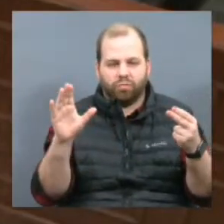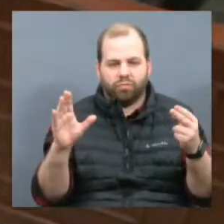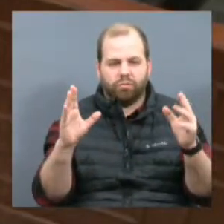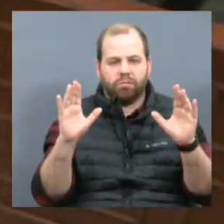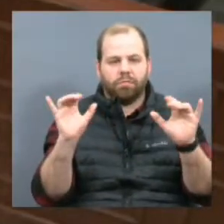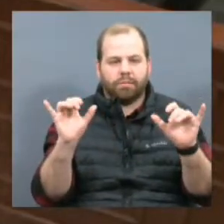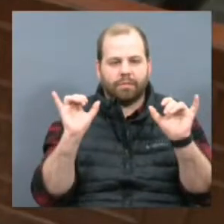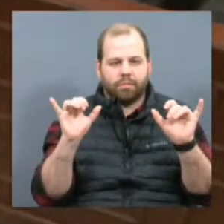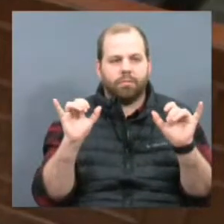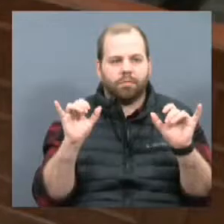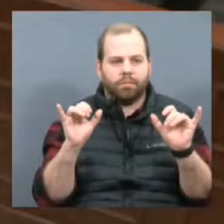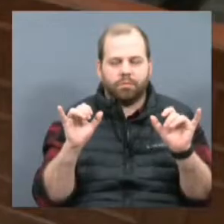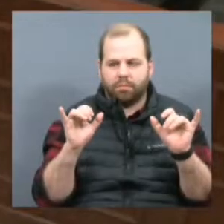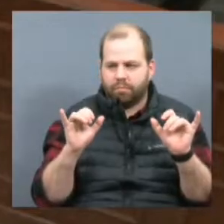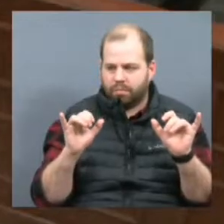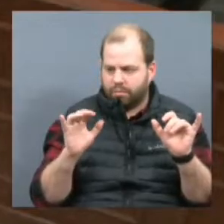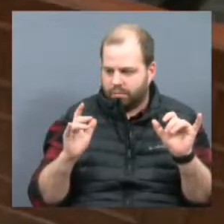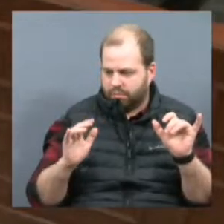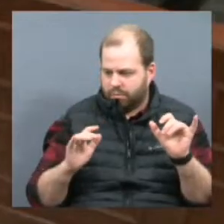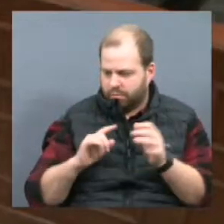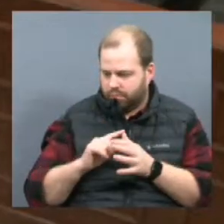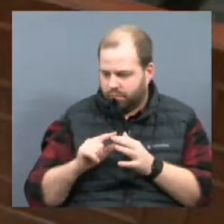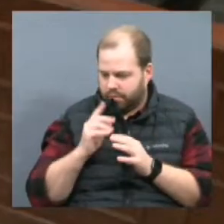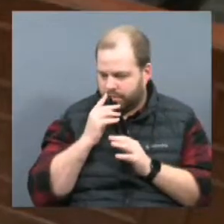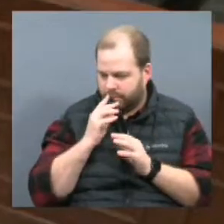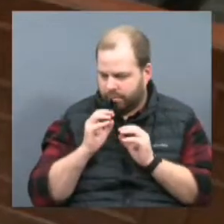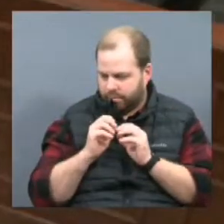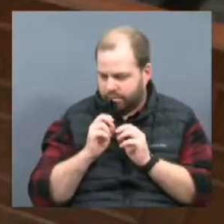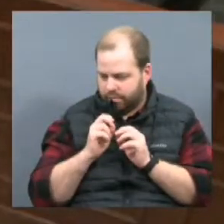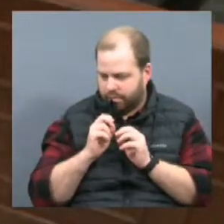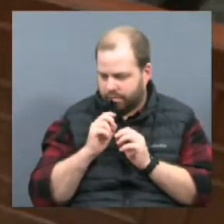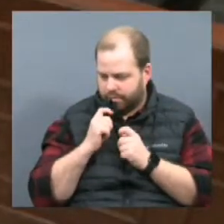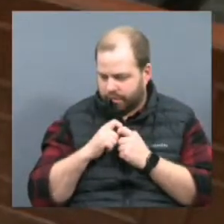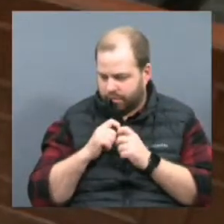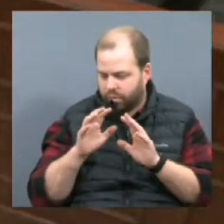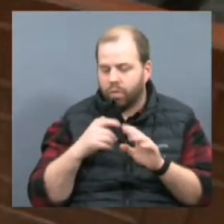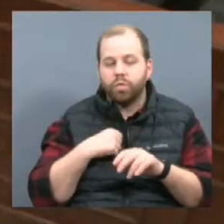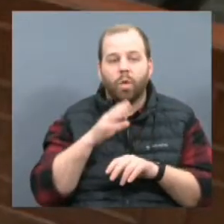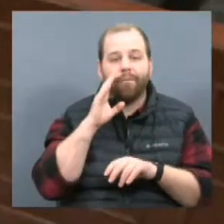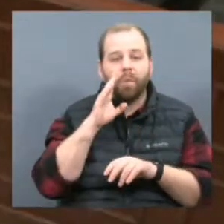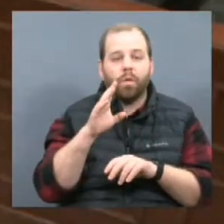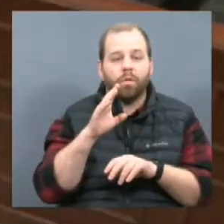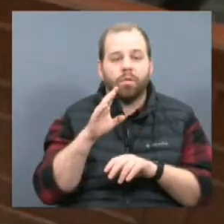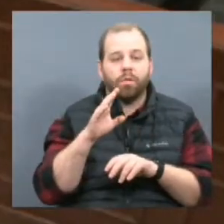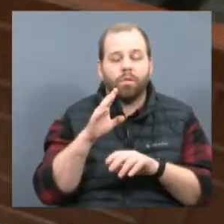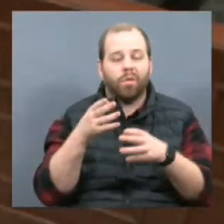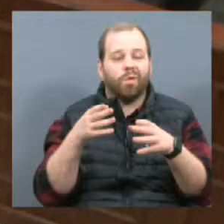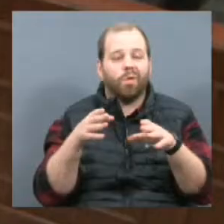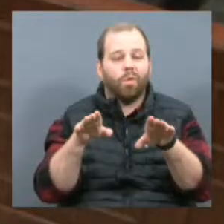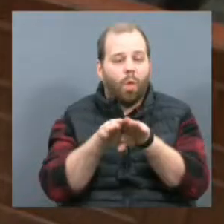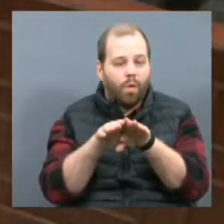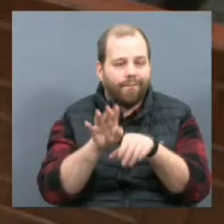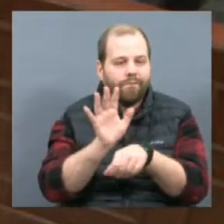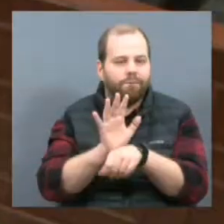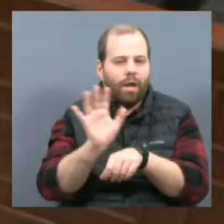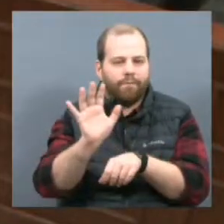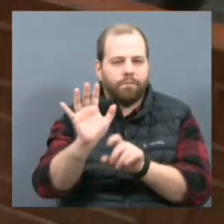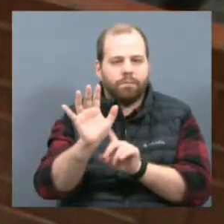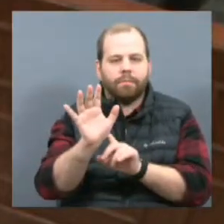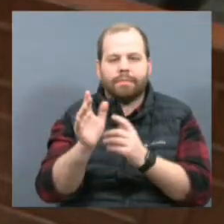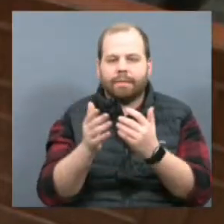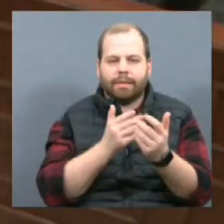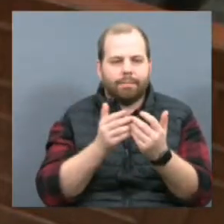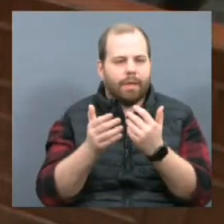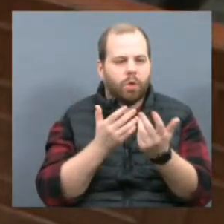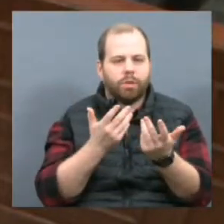public, sería las 5. So to the public, we will be closing at 5. Okay. Yeah, no matter the season, it'll close at